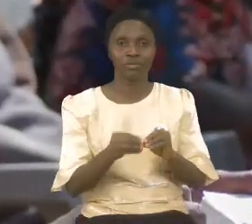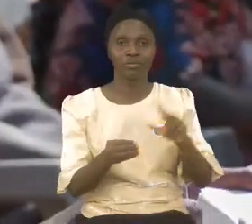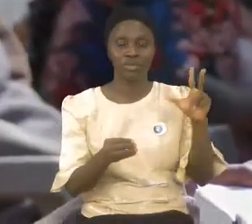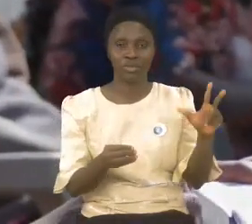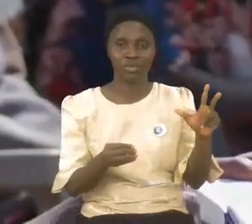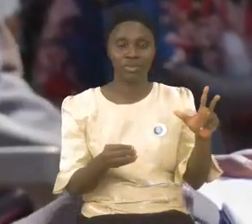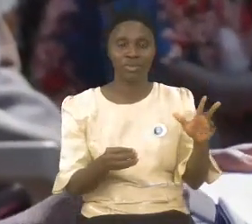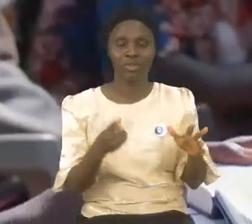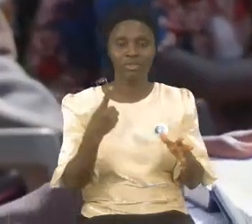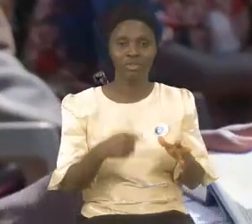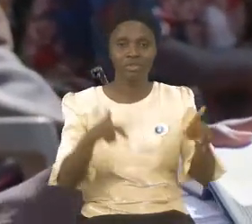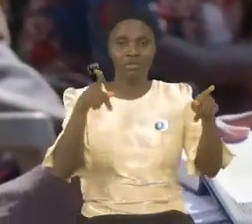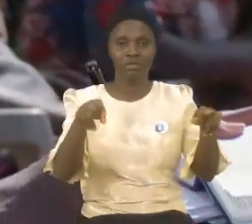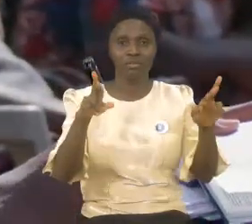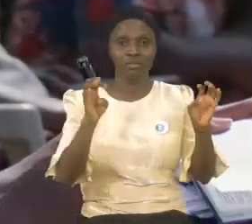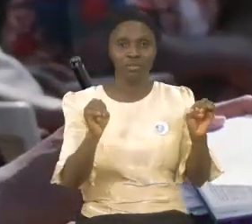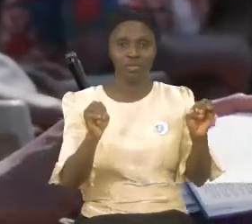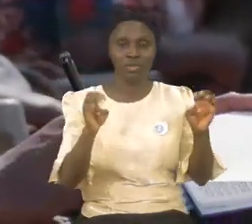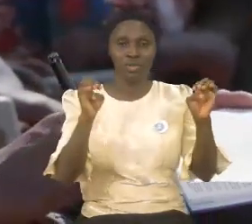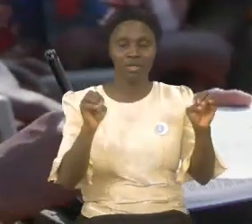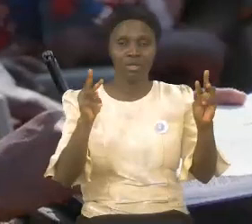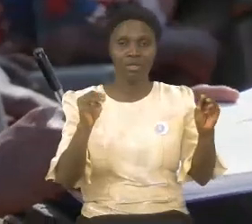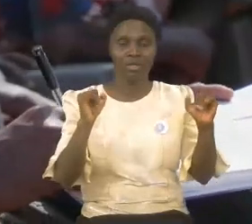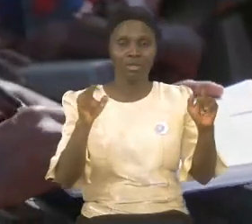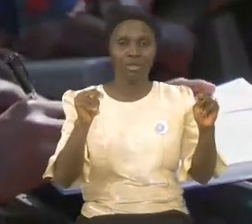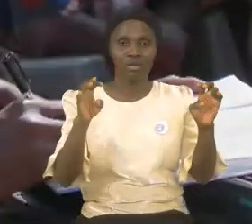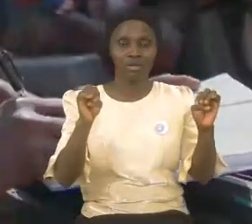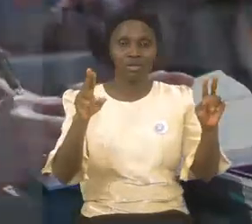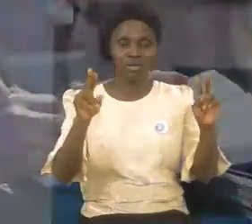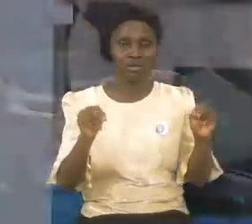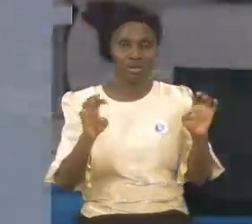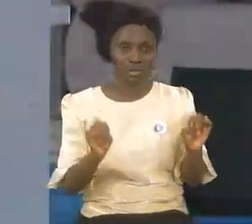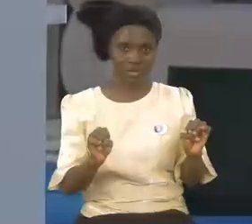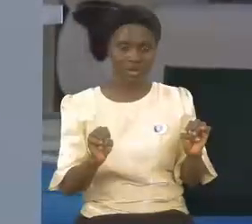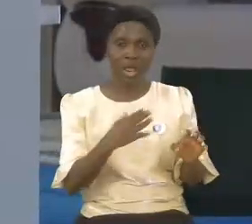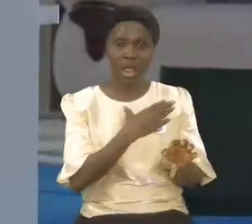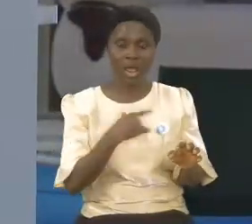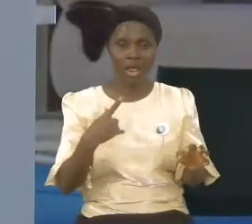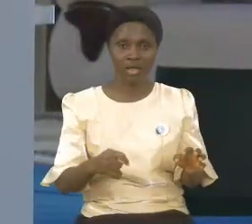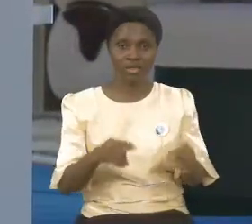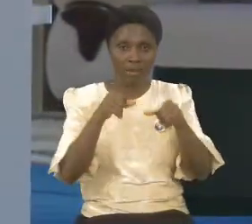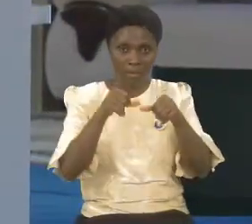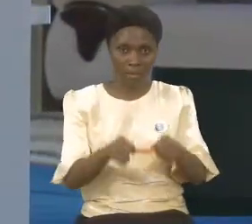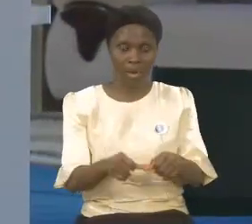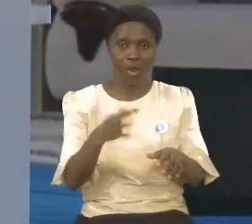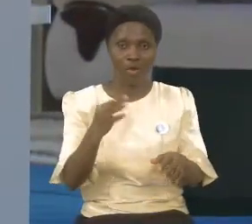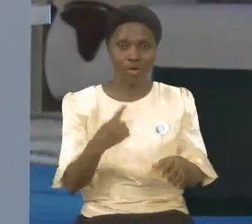we're looking at the preeminence and the permanence of the